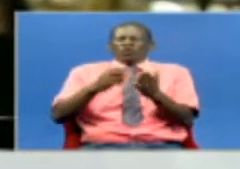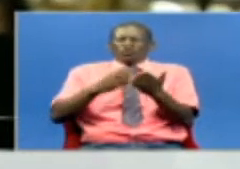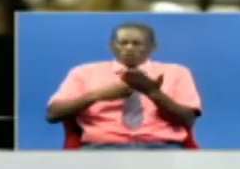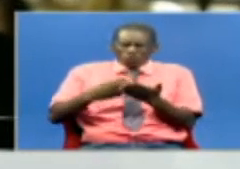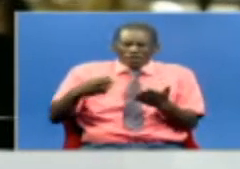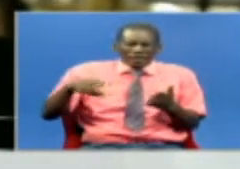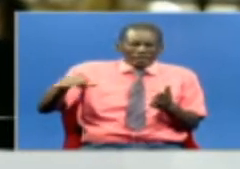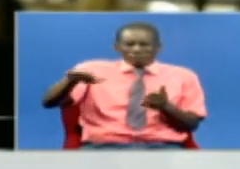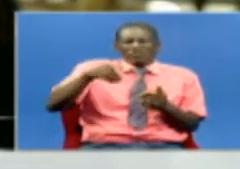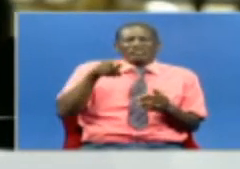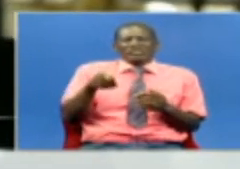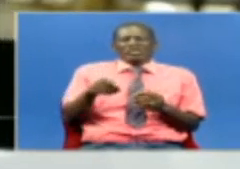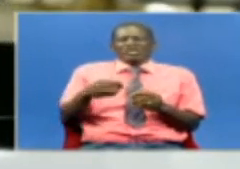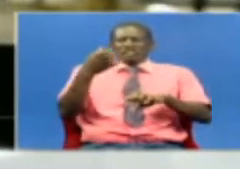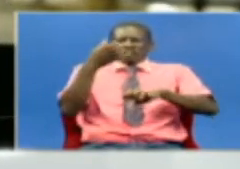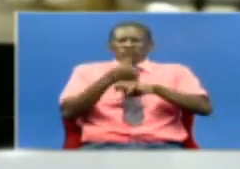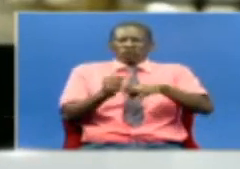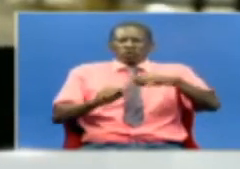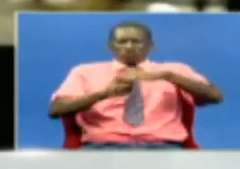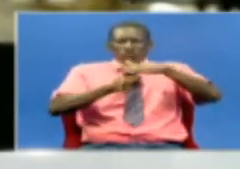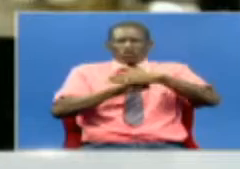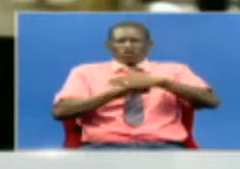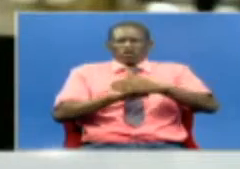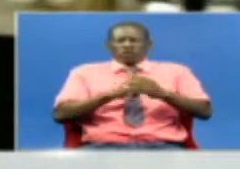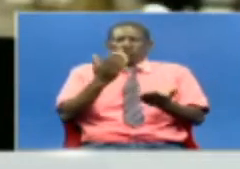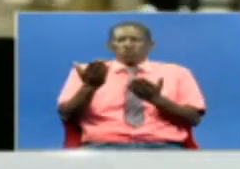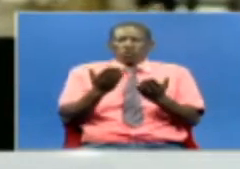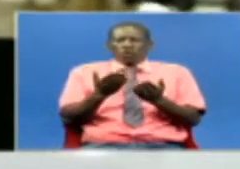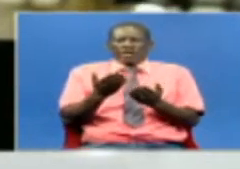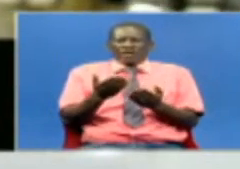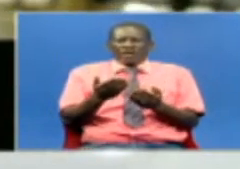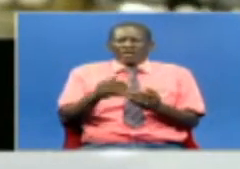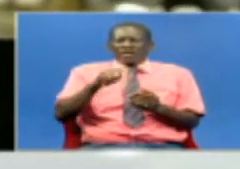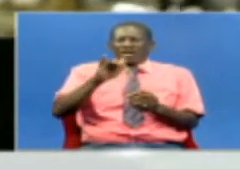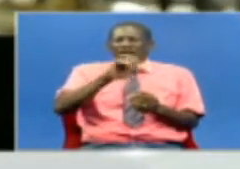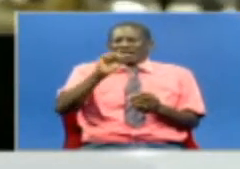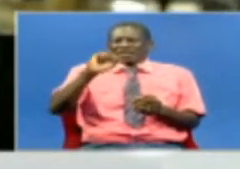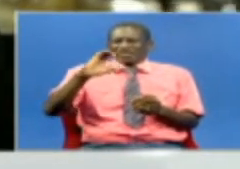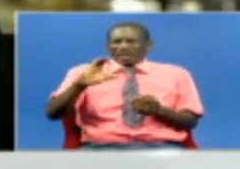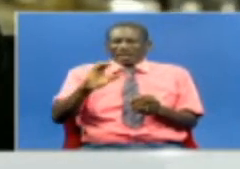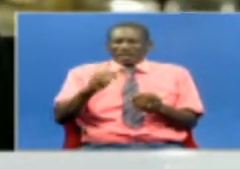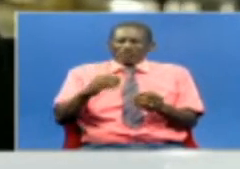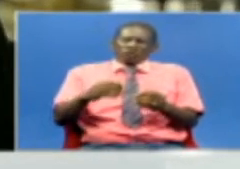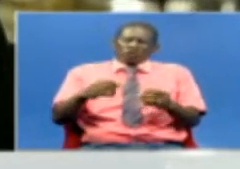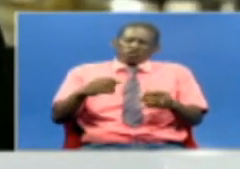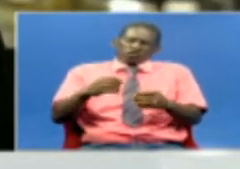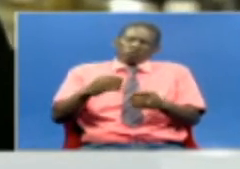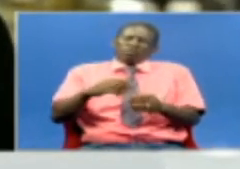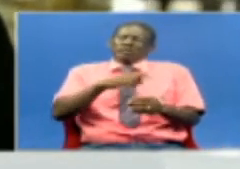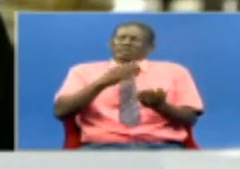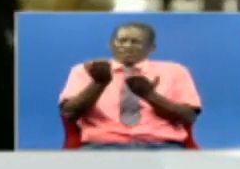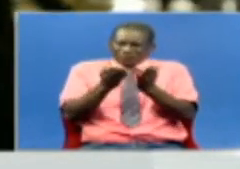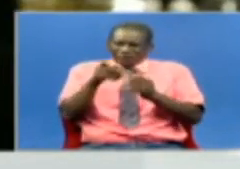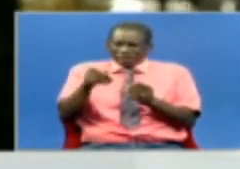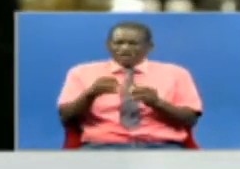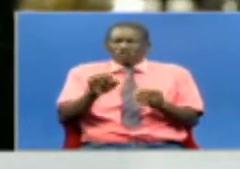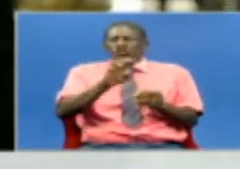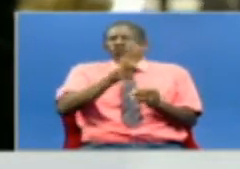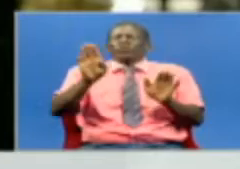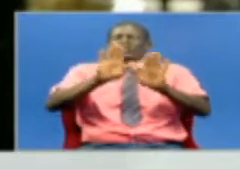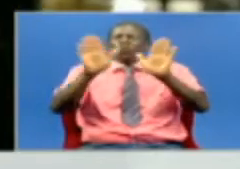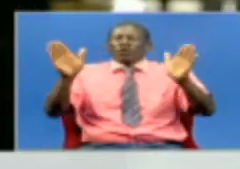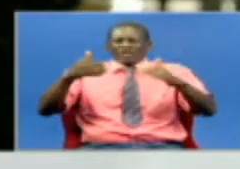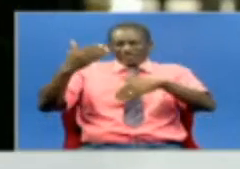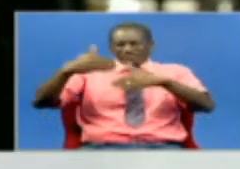to be, the stone of foundation where the sacrificial of Isaac almost took place. So actually the Western Wall is the